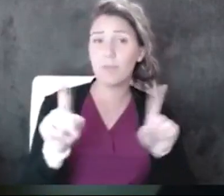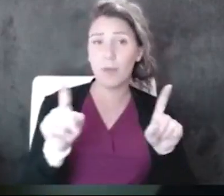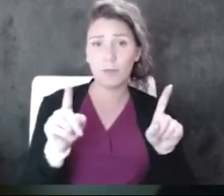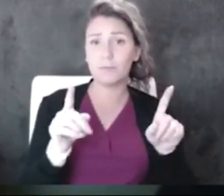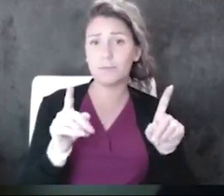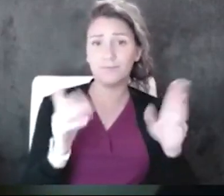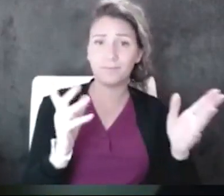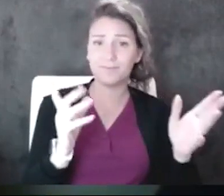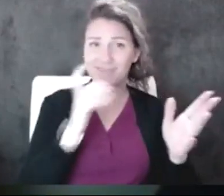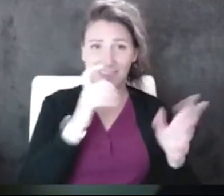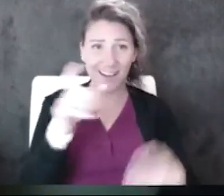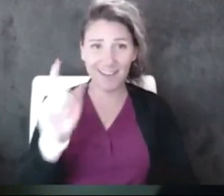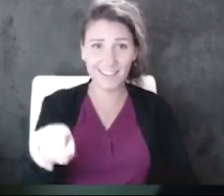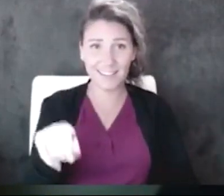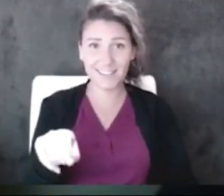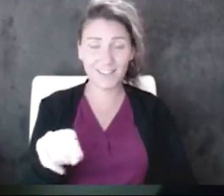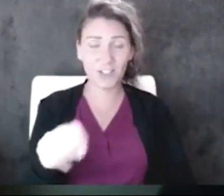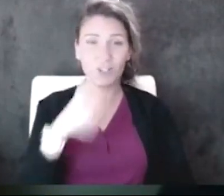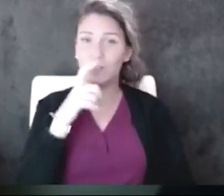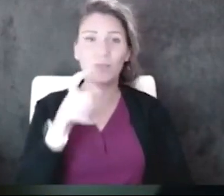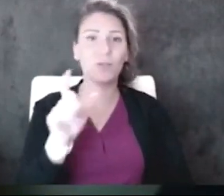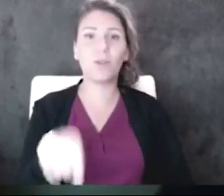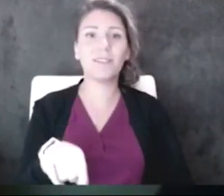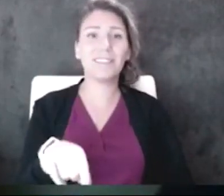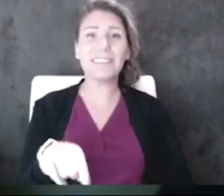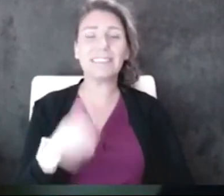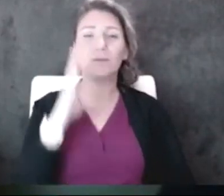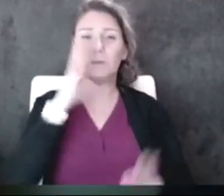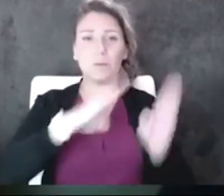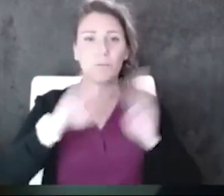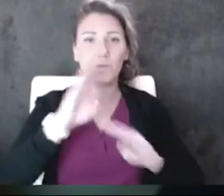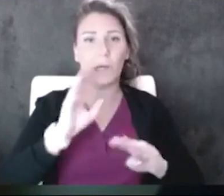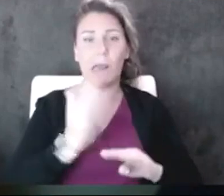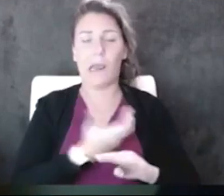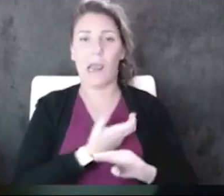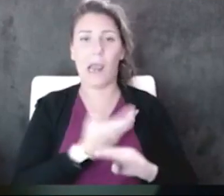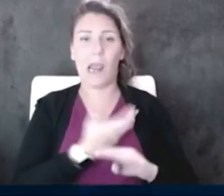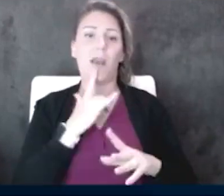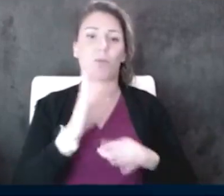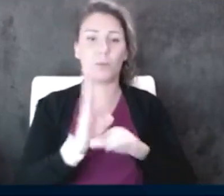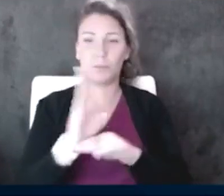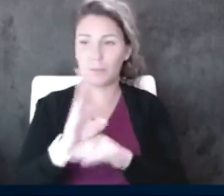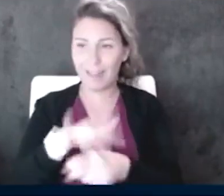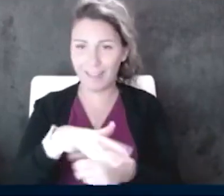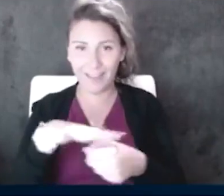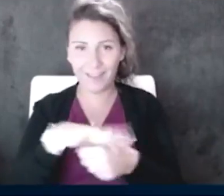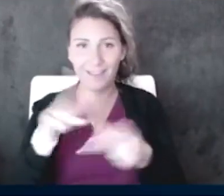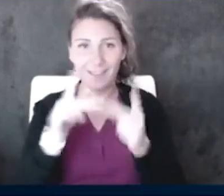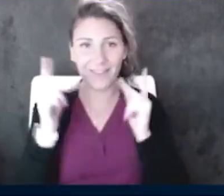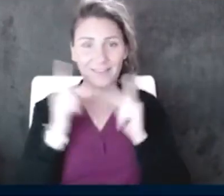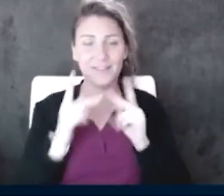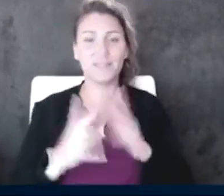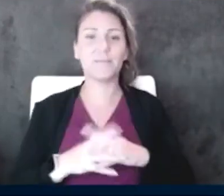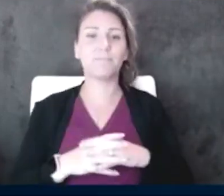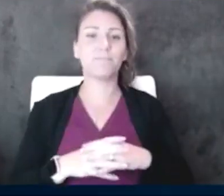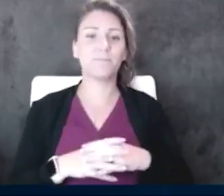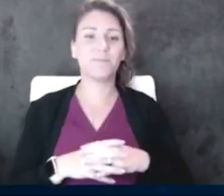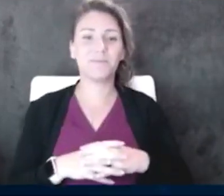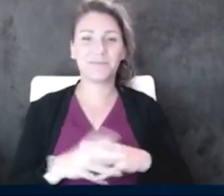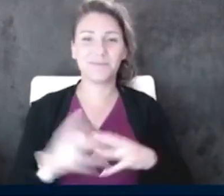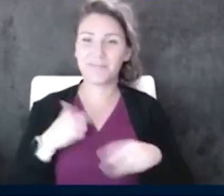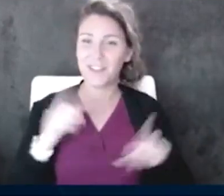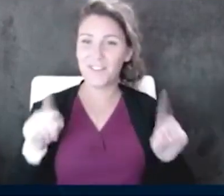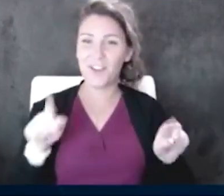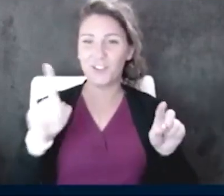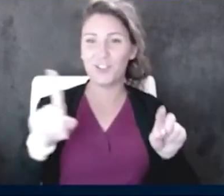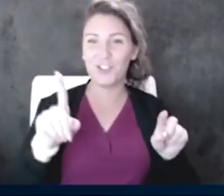they're not necessary in our facilities. We are making sure that they're safe places for you to donate. I've been down to your center. You guys are doing it right. I always felt